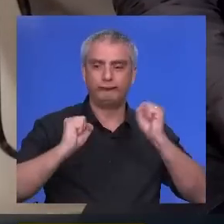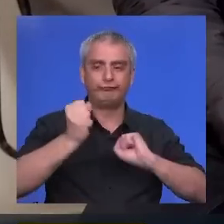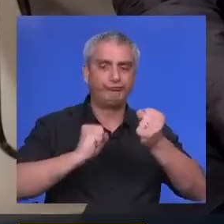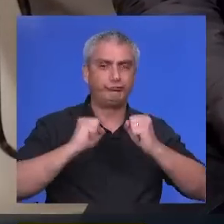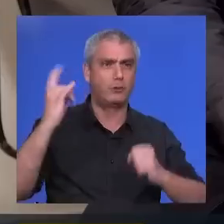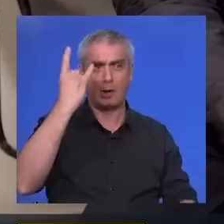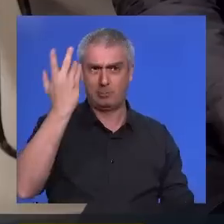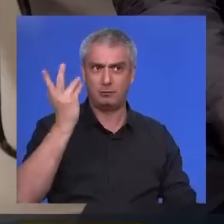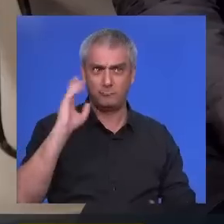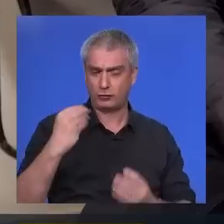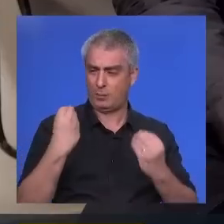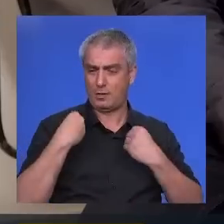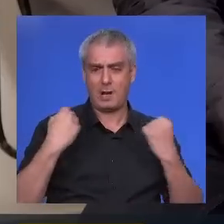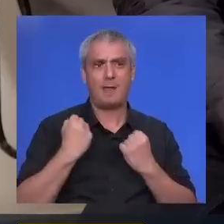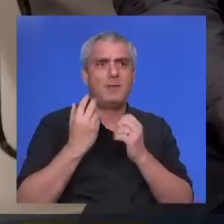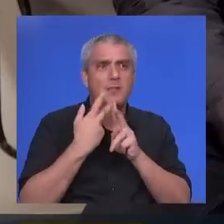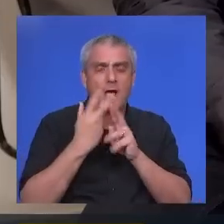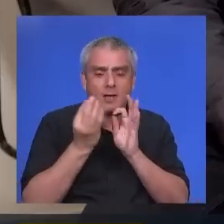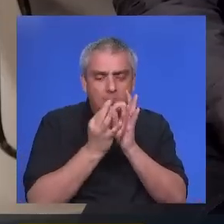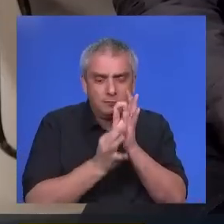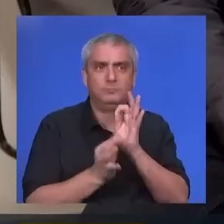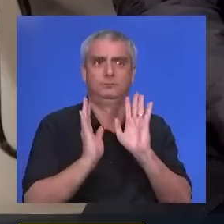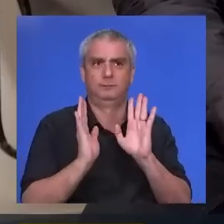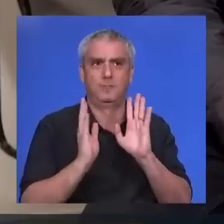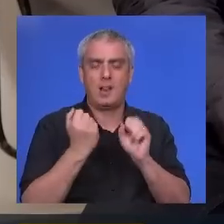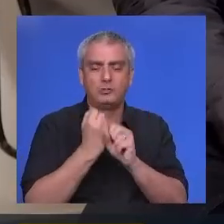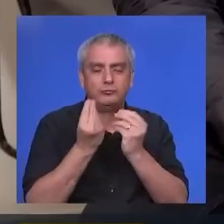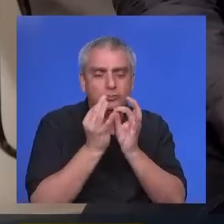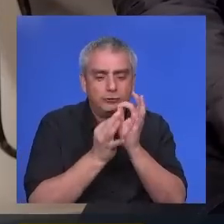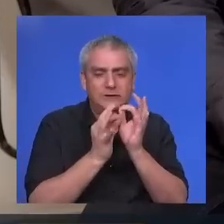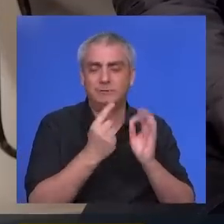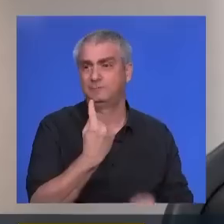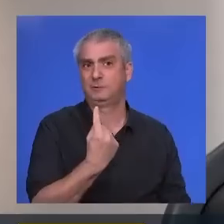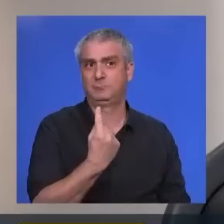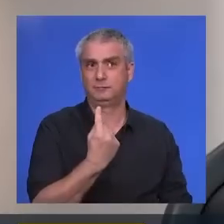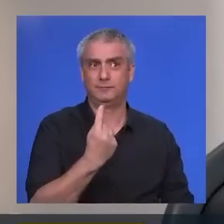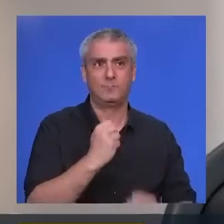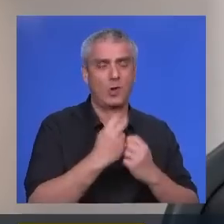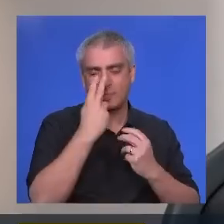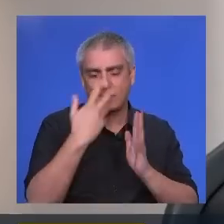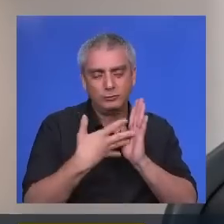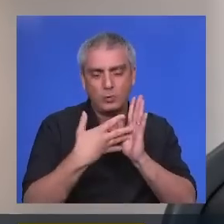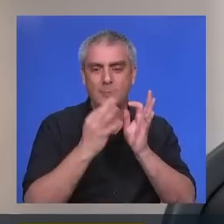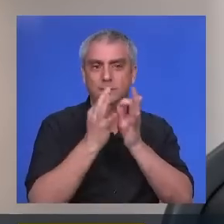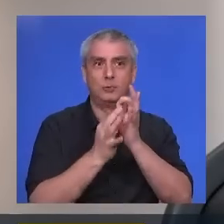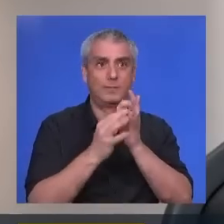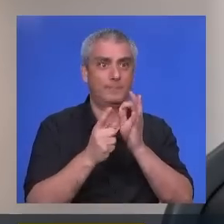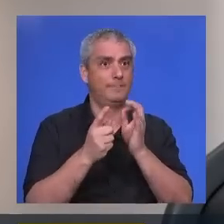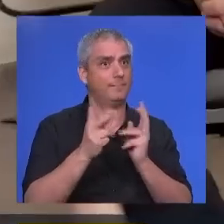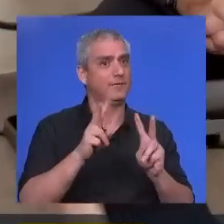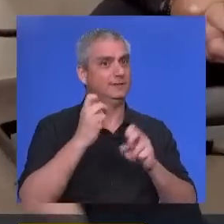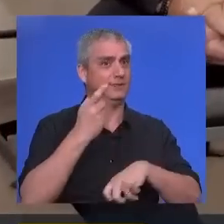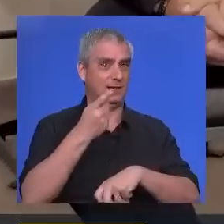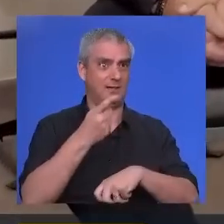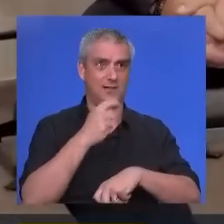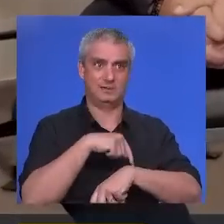very specifically trained to do a certain thing or a series of experiments. Use more efficiently the time in space